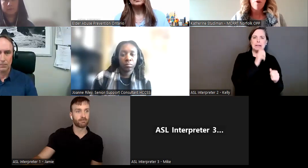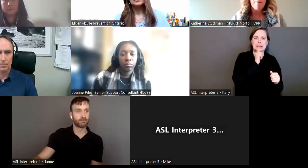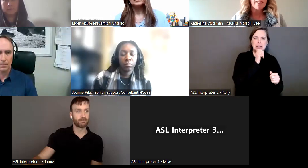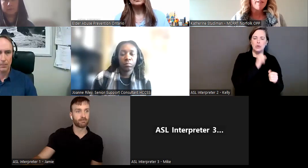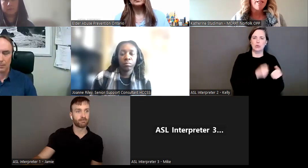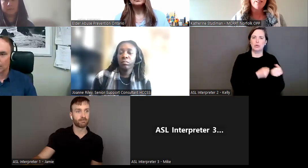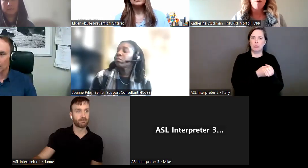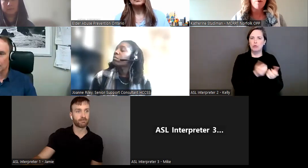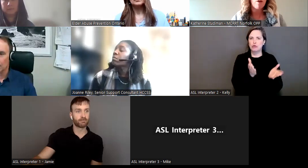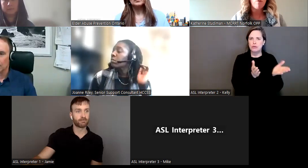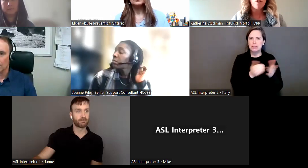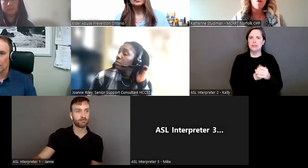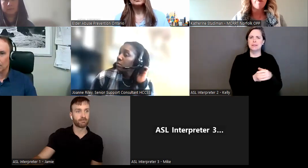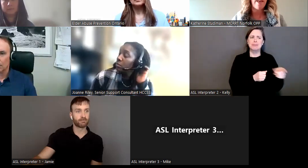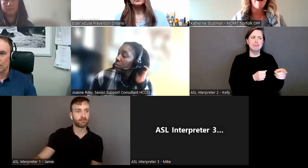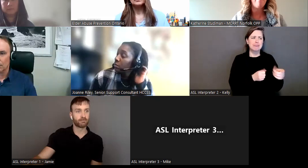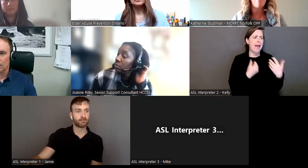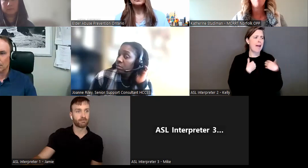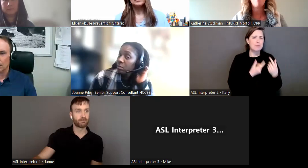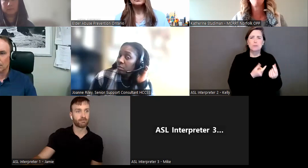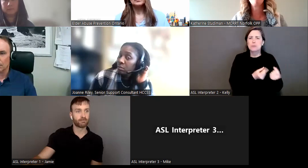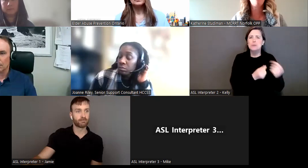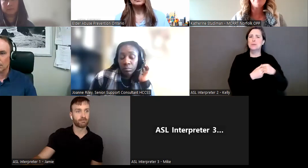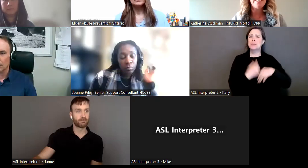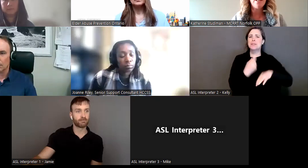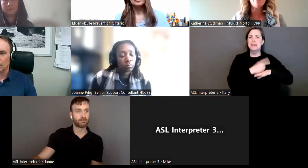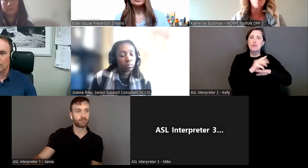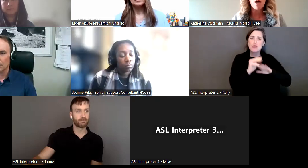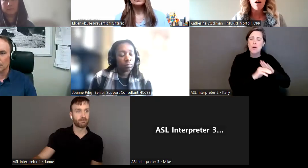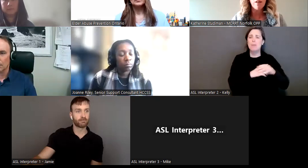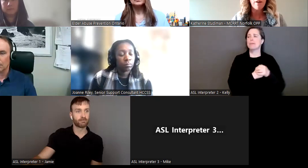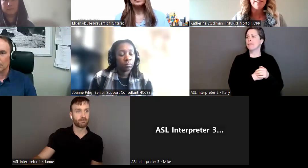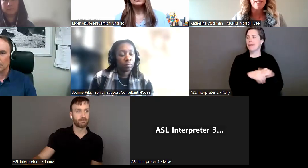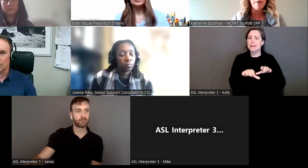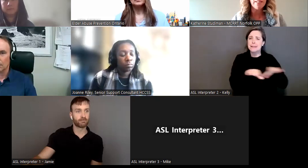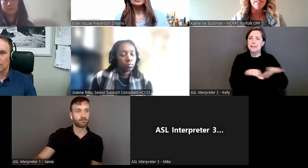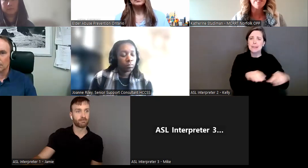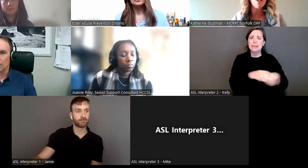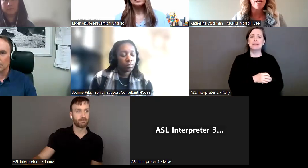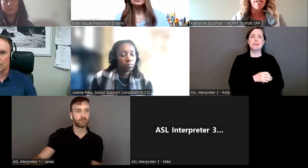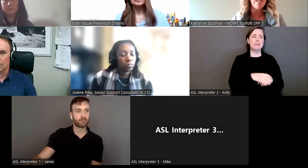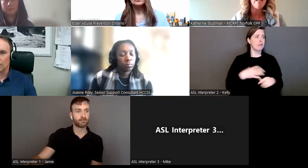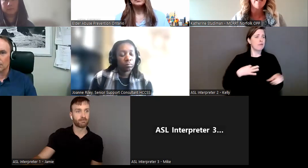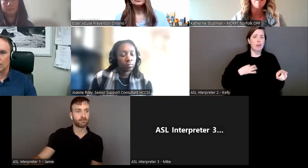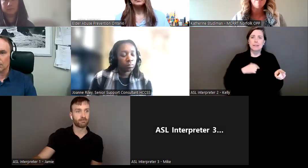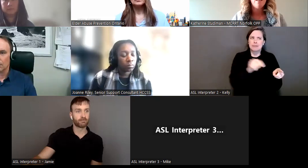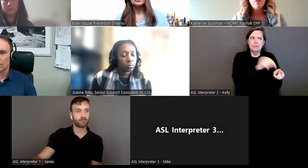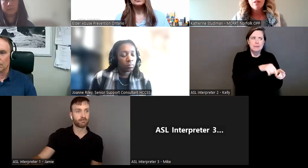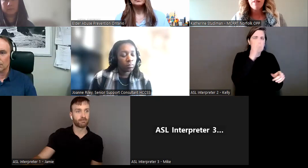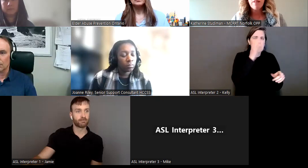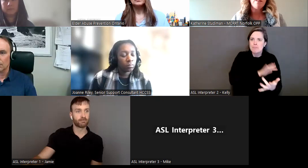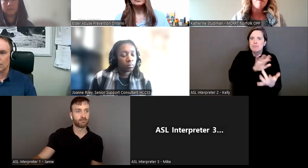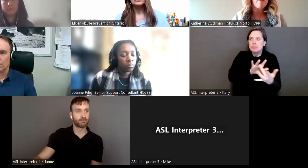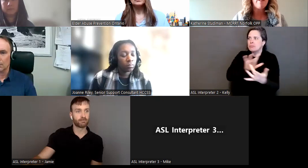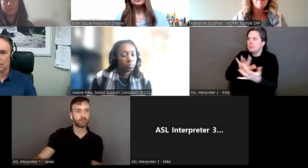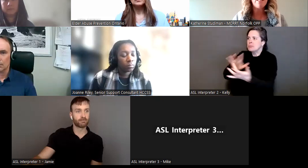day program activities that people can go to. They have volunteers that will call on a daily basis to check in and do some